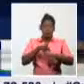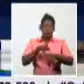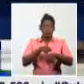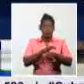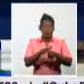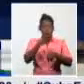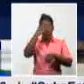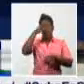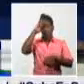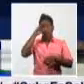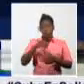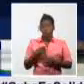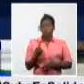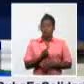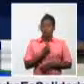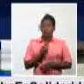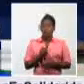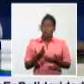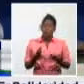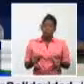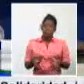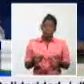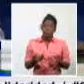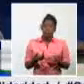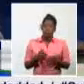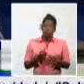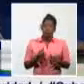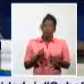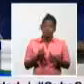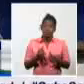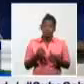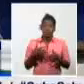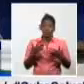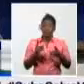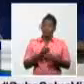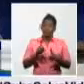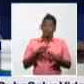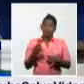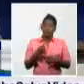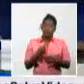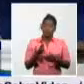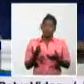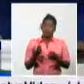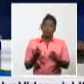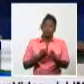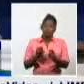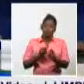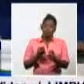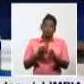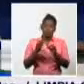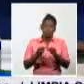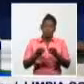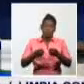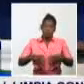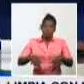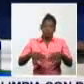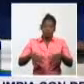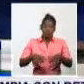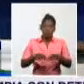of all the patients diagnosed on the island. This is the situation we have to report about our country.